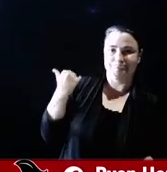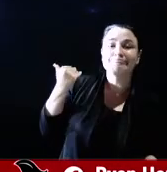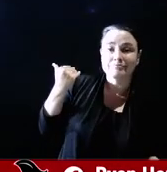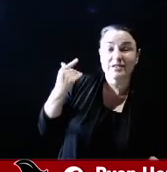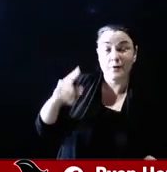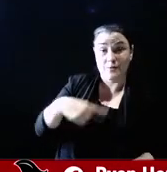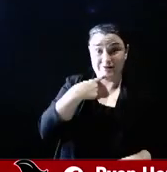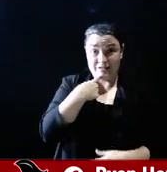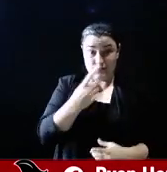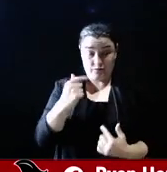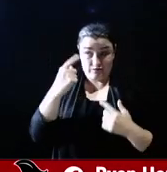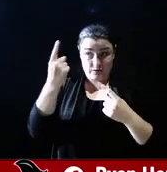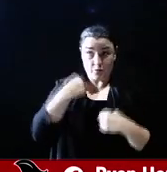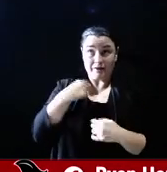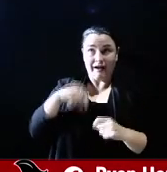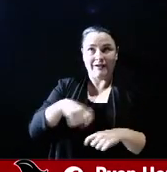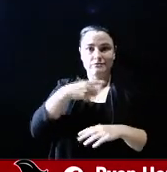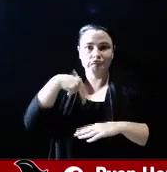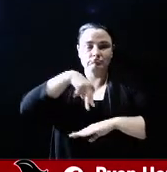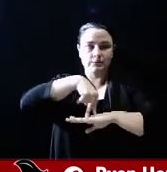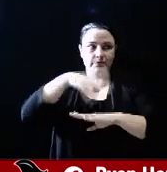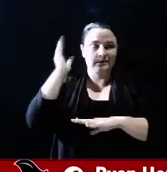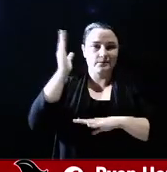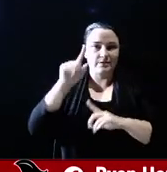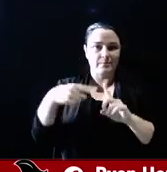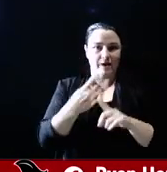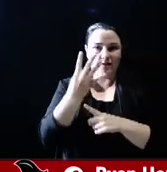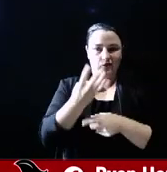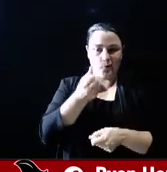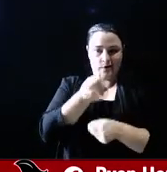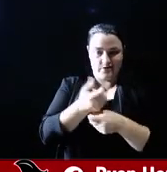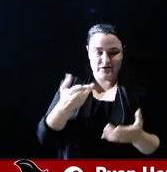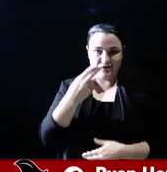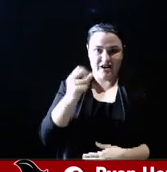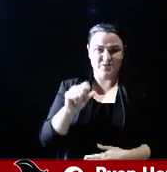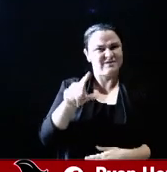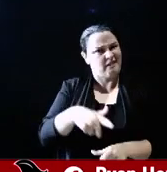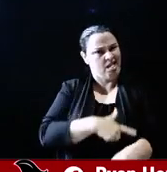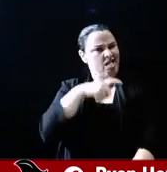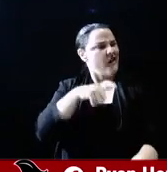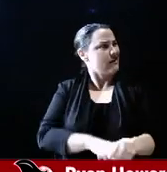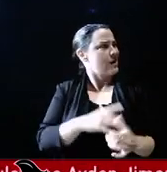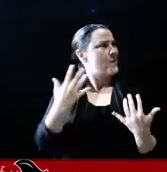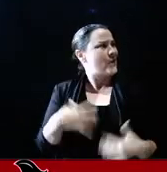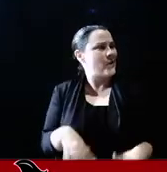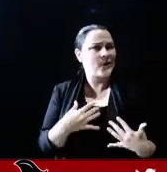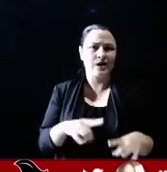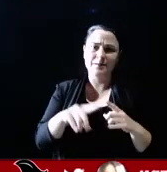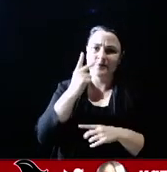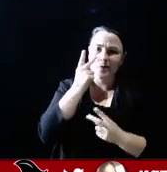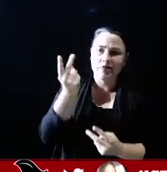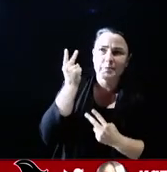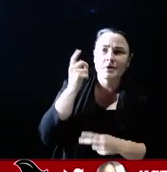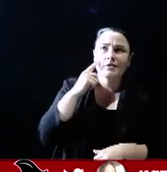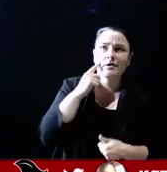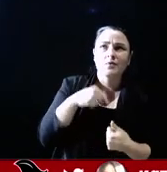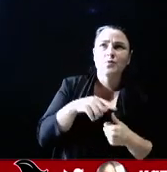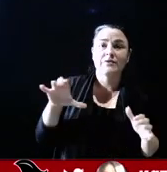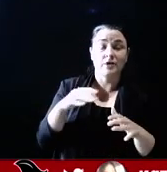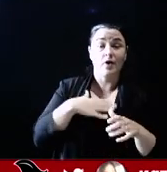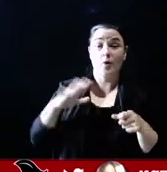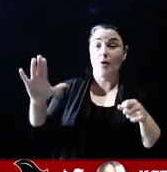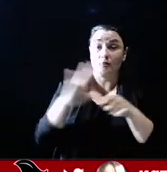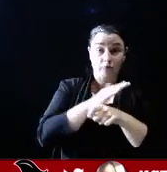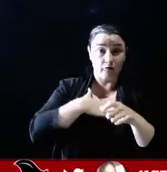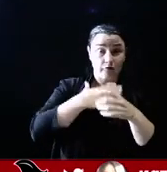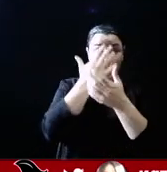today reflecting on our time in high school, I thought, wow, 4 years is a pretty long time. If you think back, we've been through a whole presidential